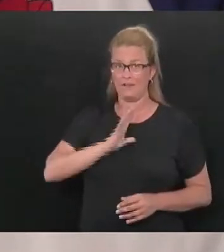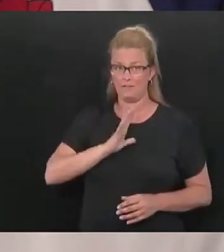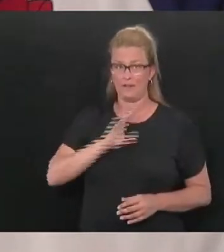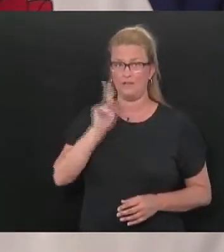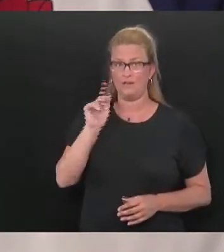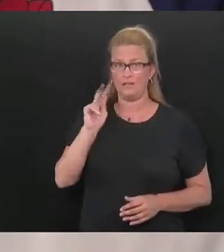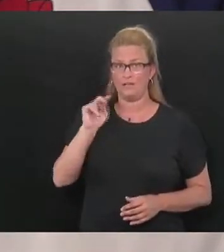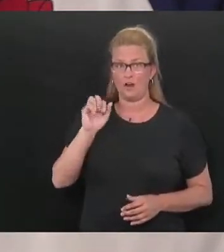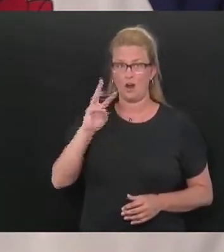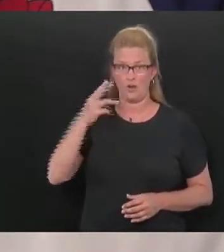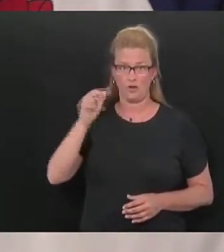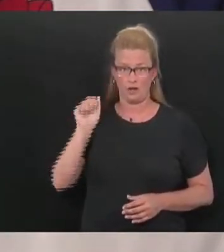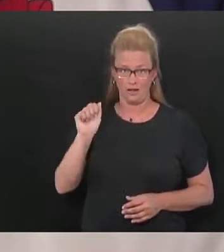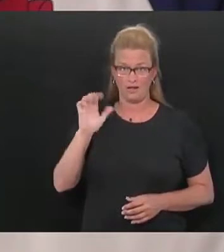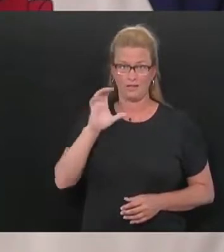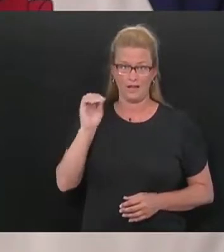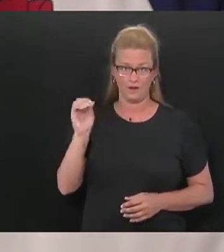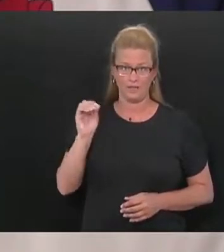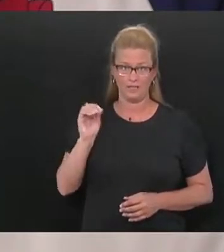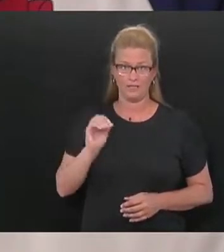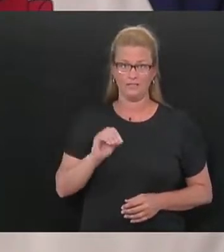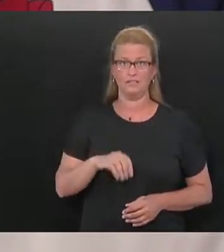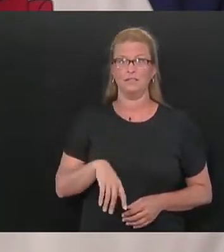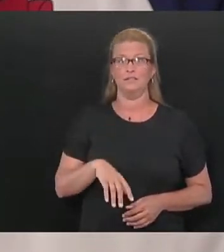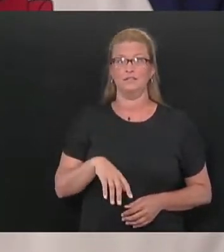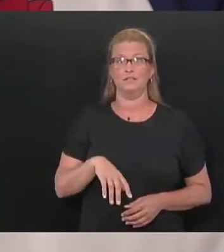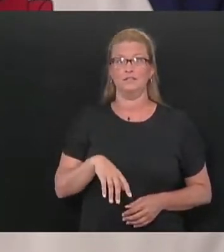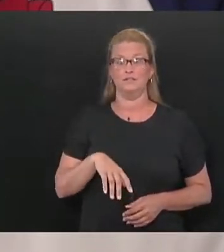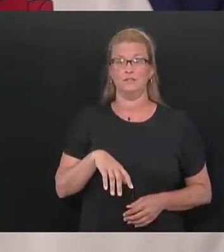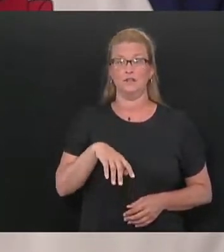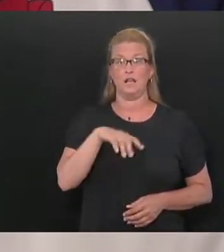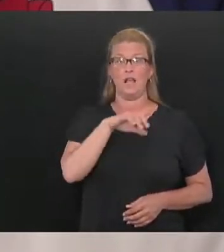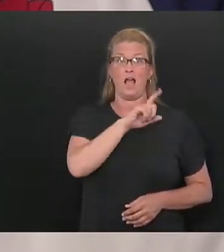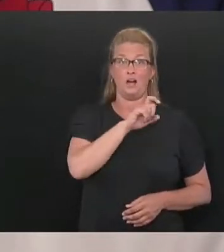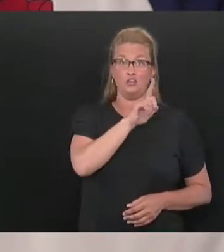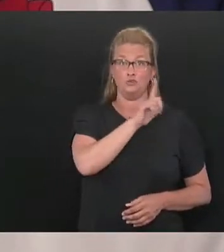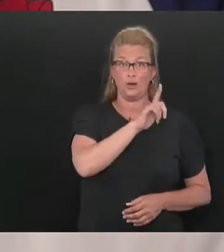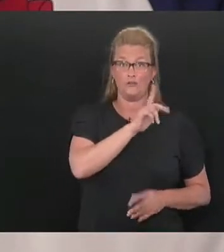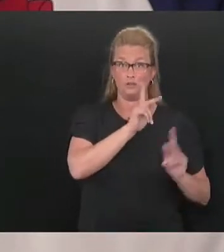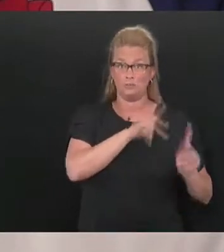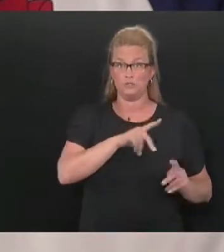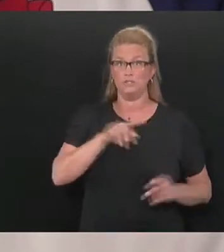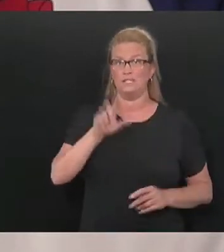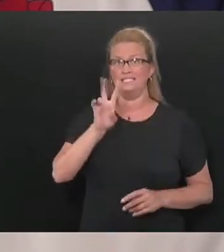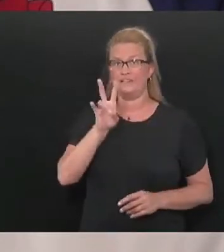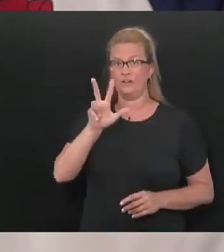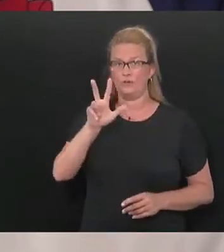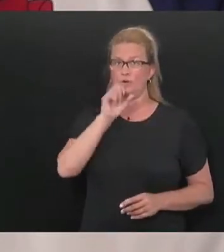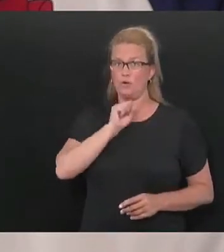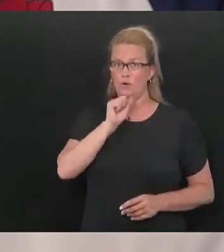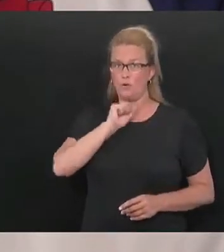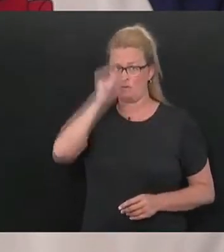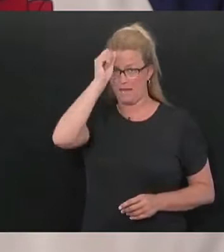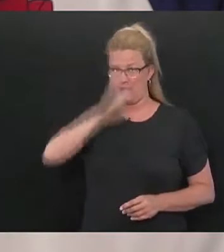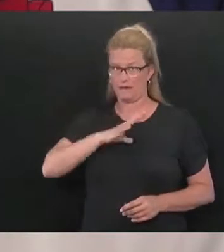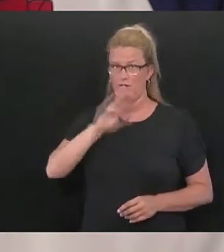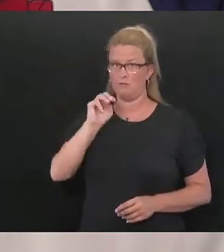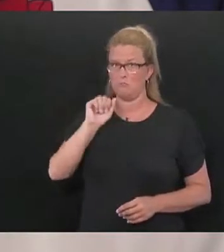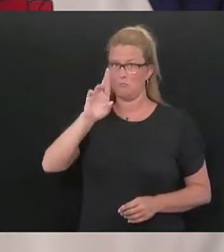Kanawha County. The 121st was a 73-year-old male from Marshall